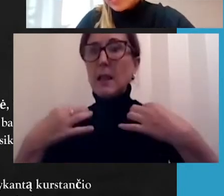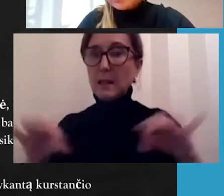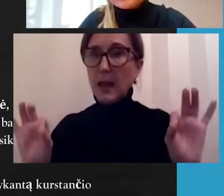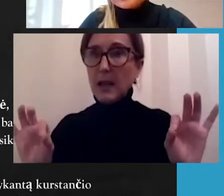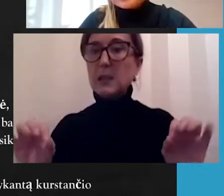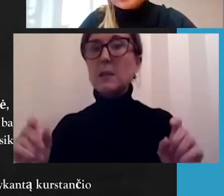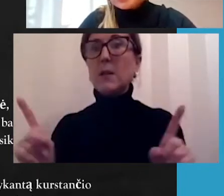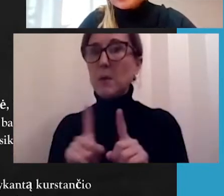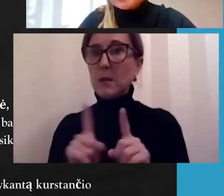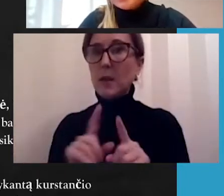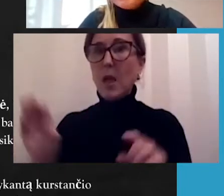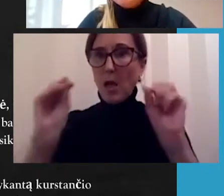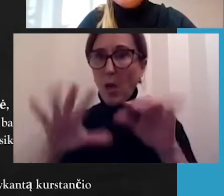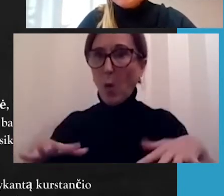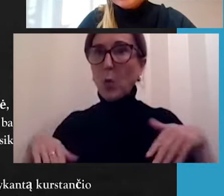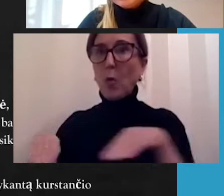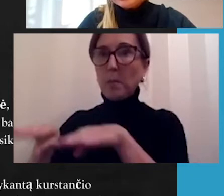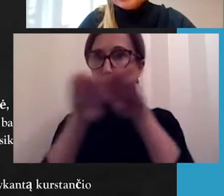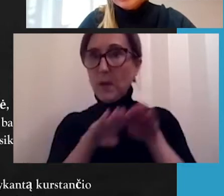to ensure the effective